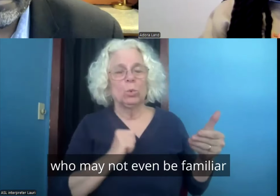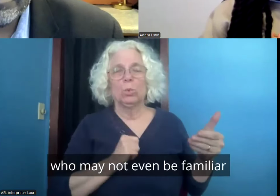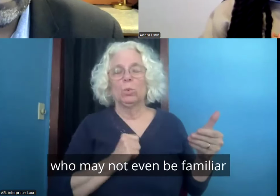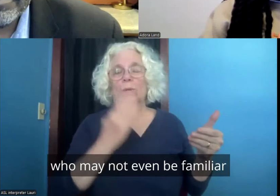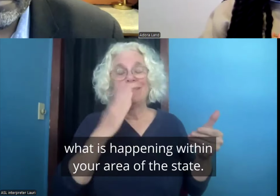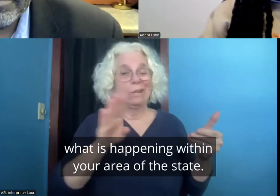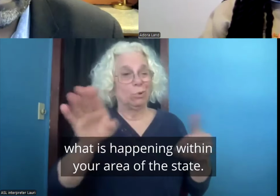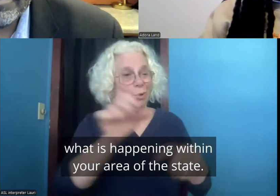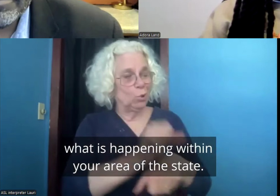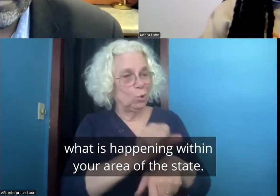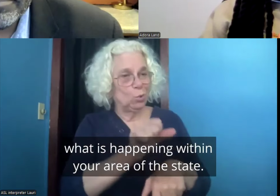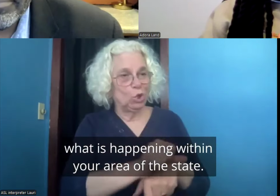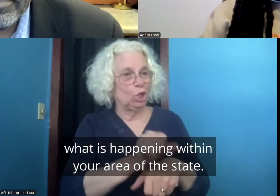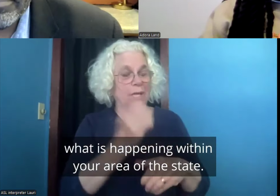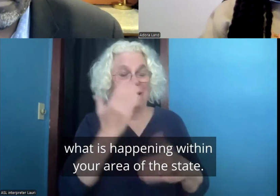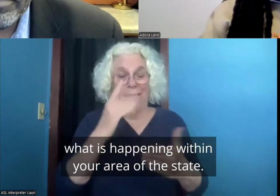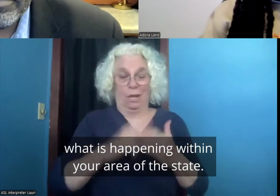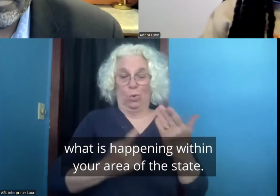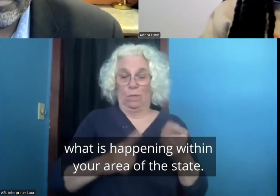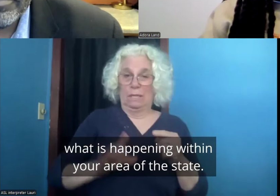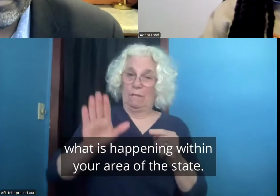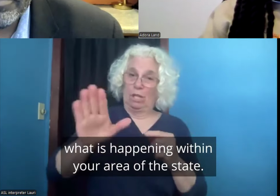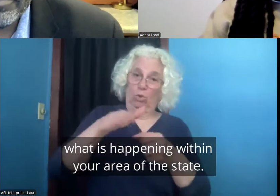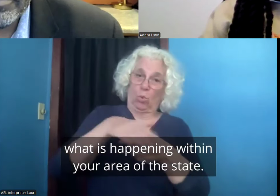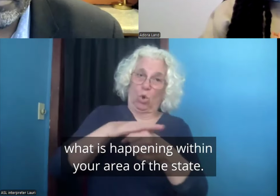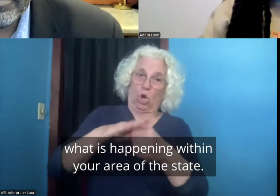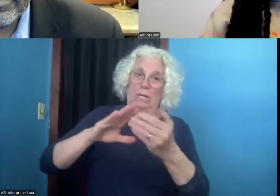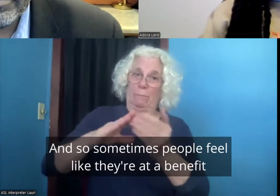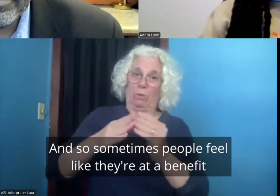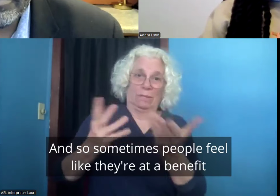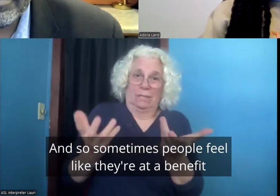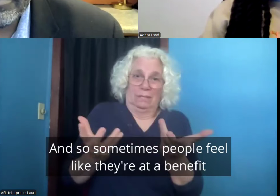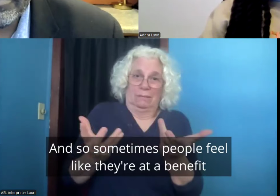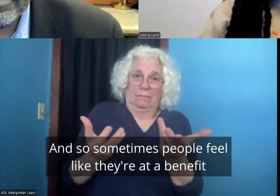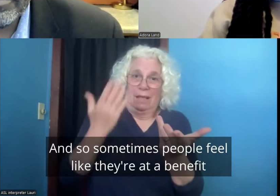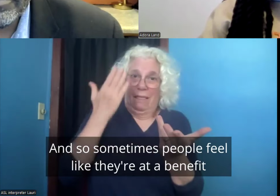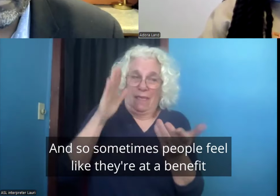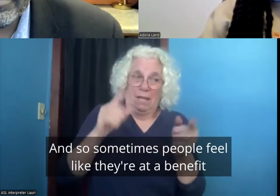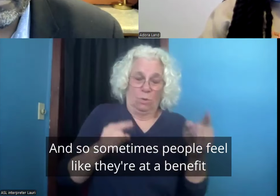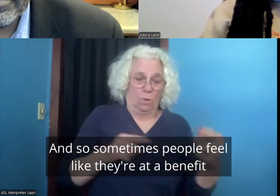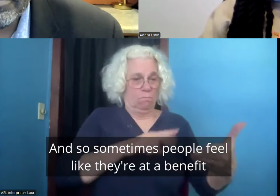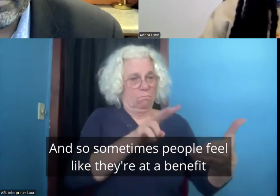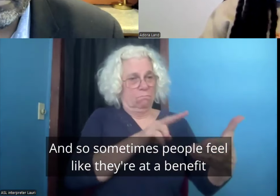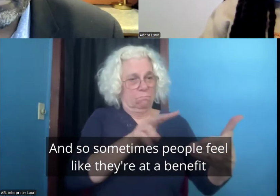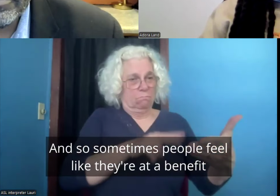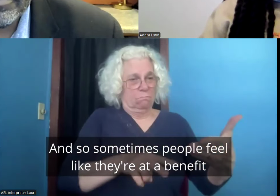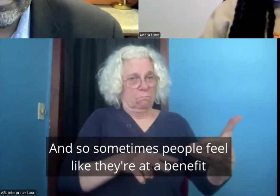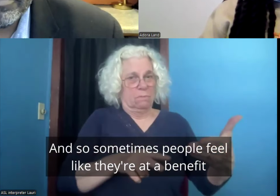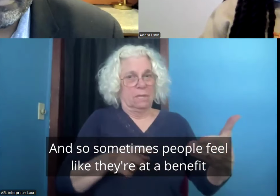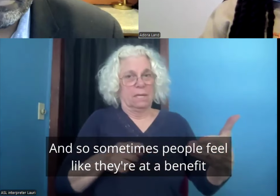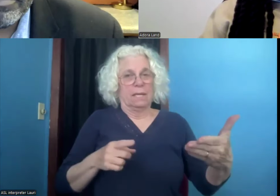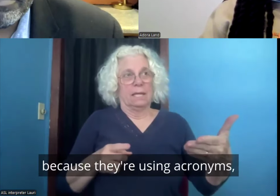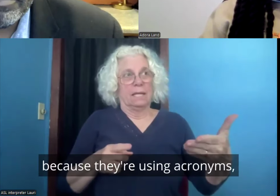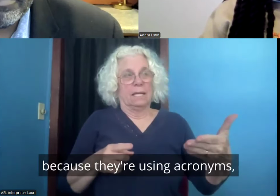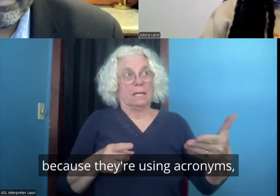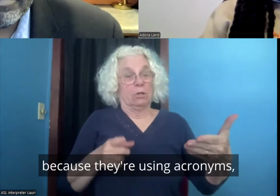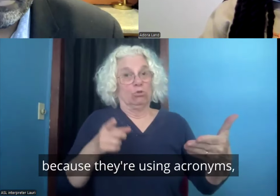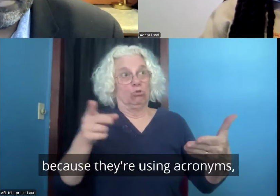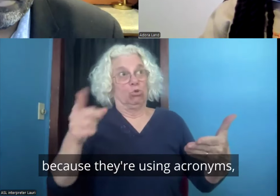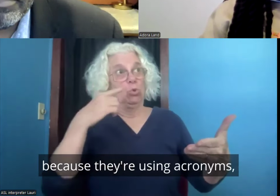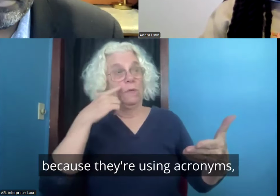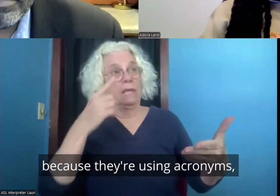even be familiar with what is happening within your area of the state. And so sometimes people feel like they're at a benefit because